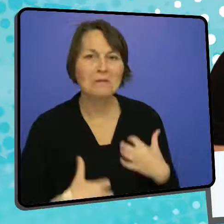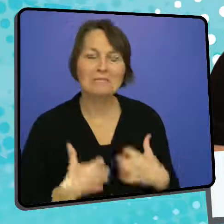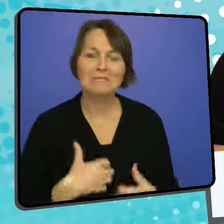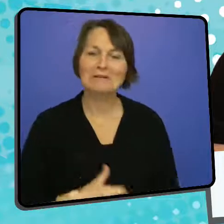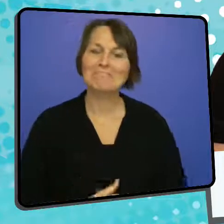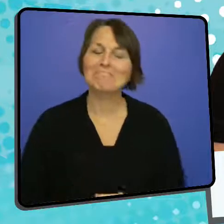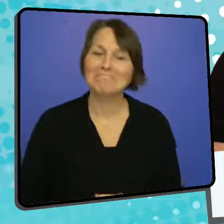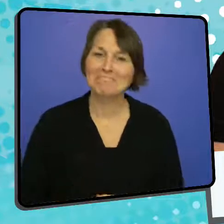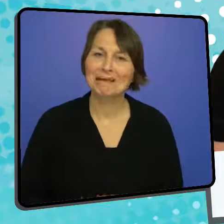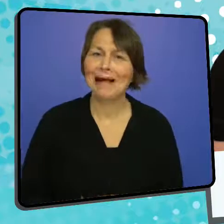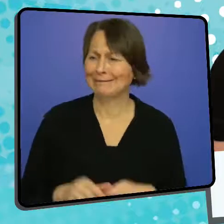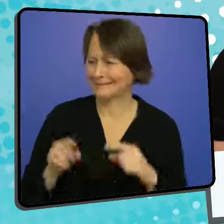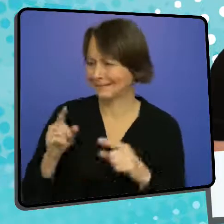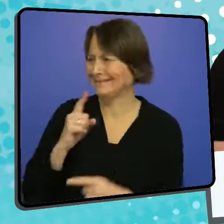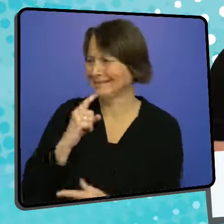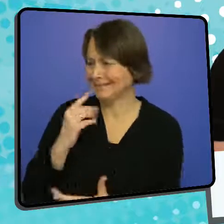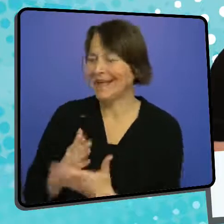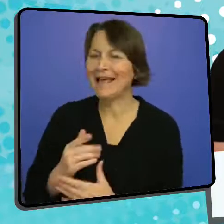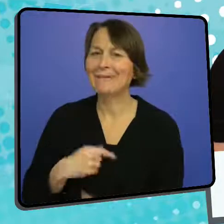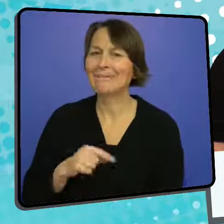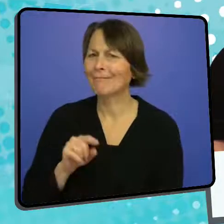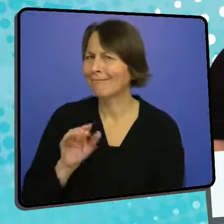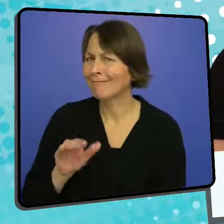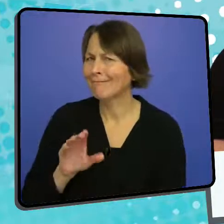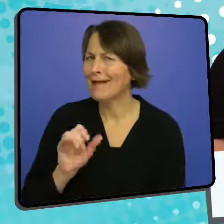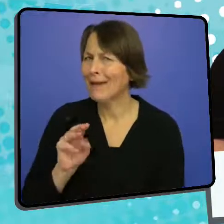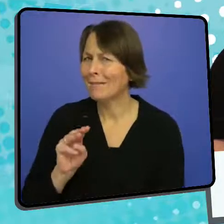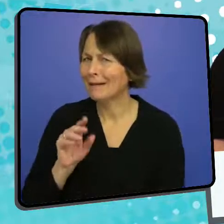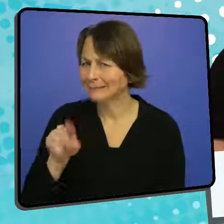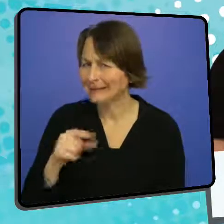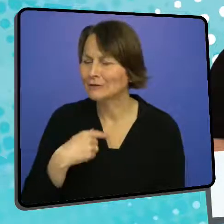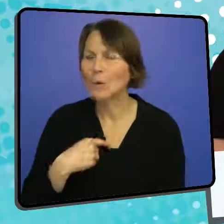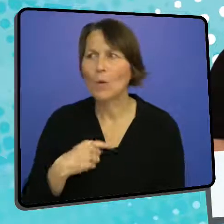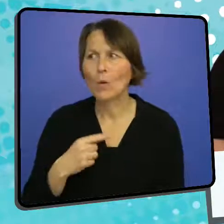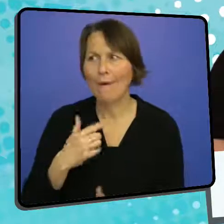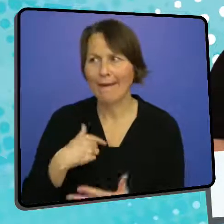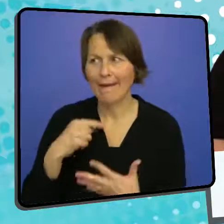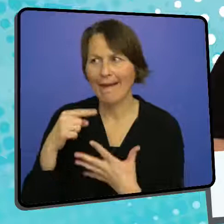I was going to say, Henk, are you sitting there being like, I have that,